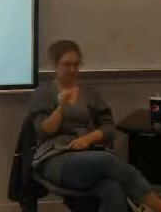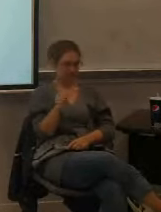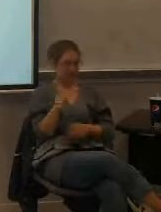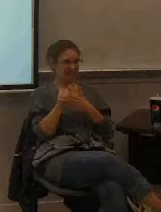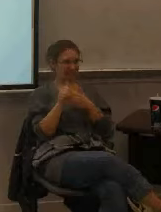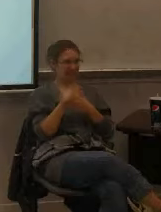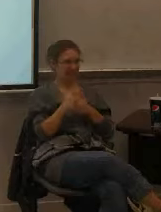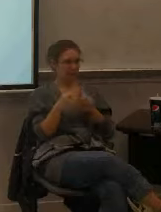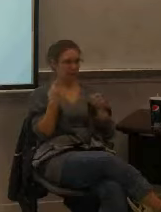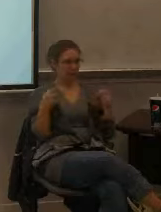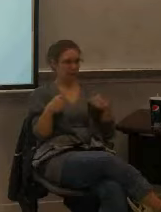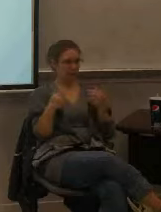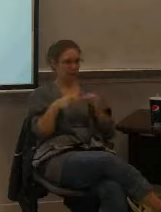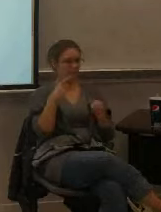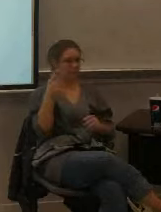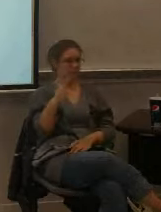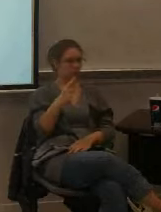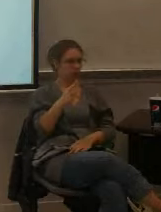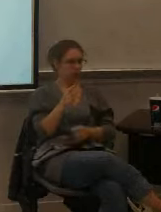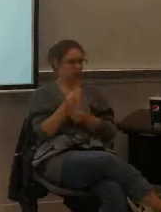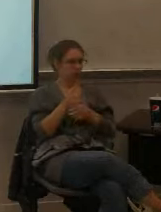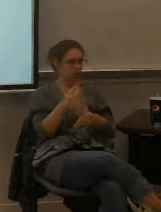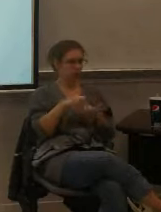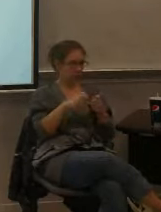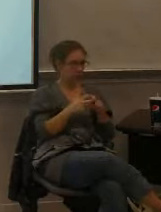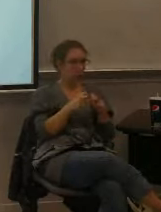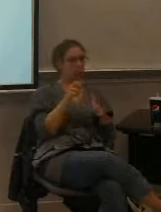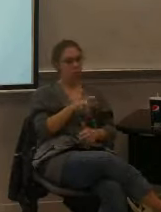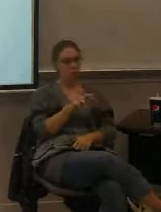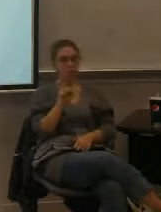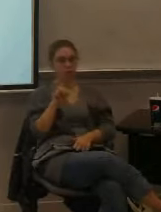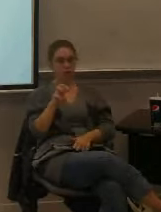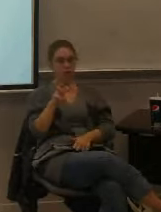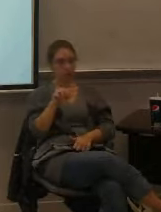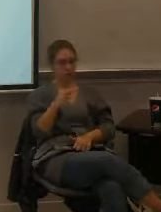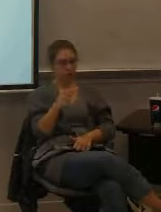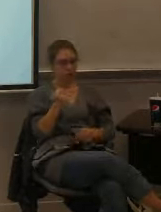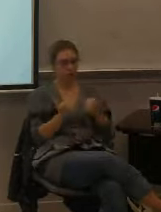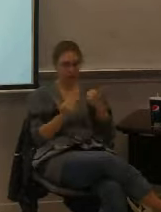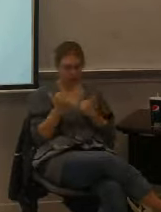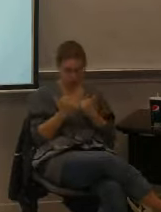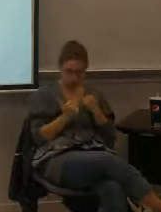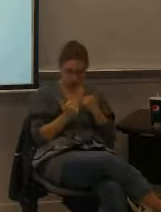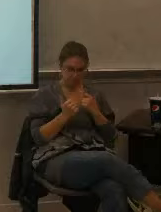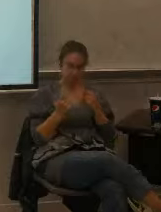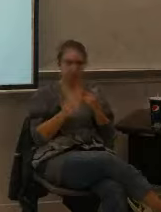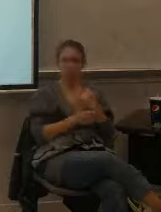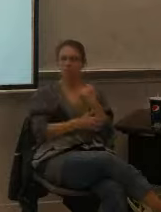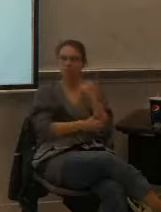fight over whether phosphorus was causing the problem and whether sewage was causing this problem or some other things.